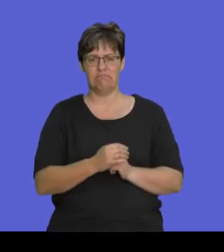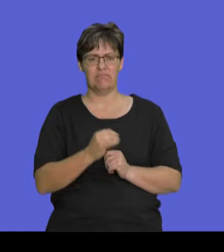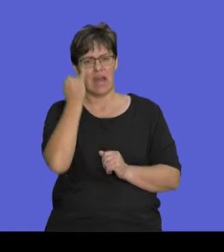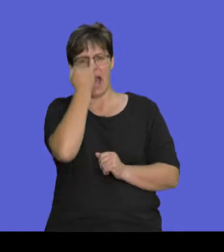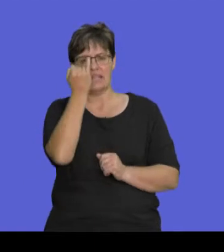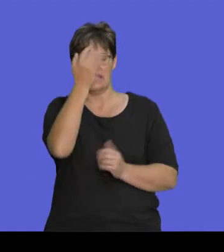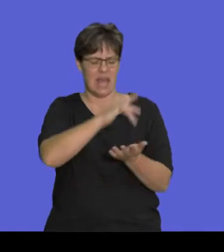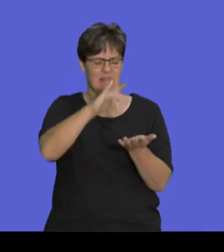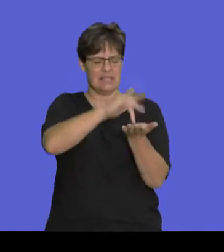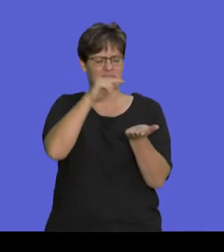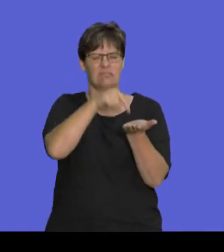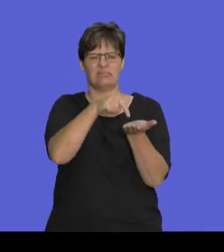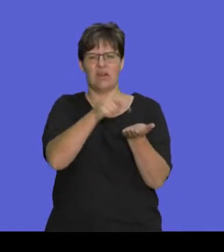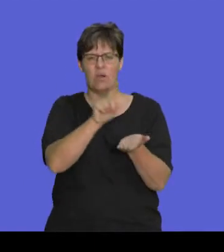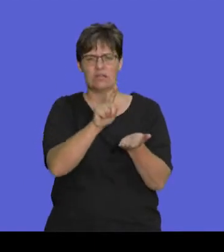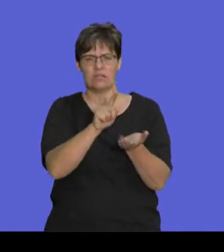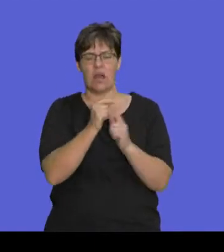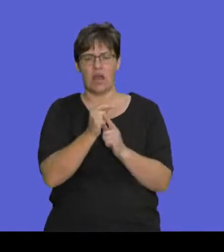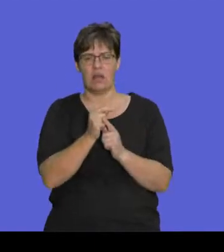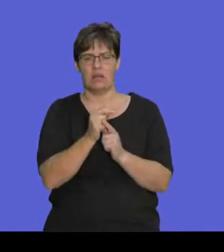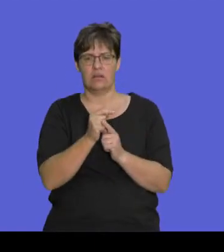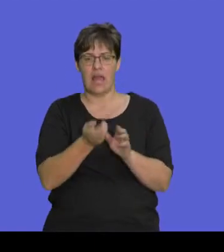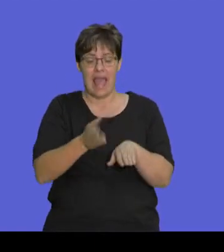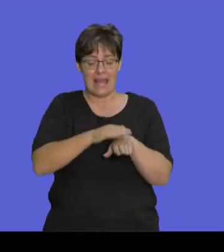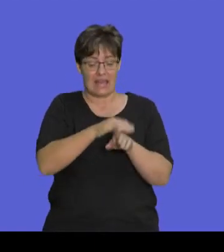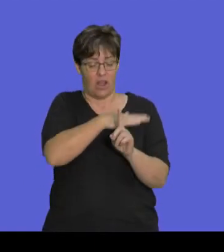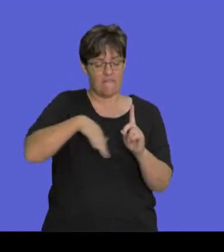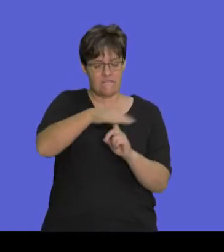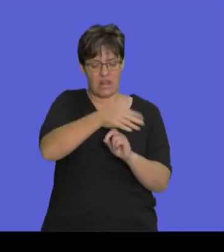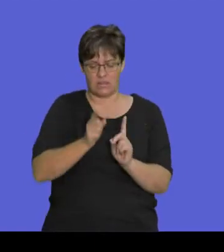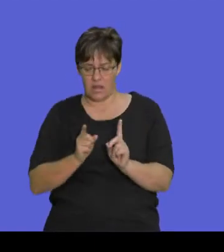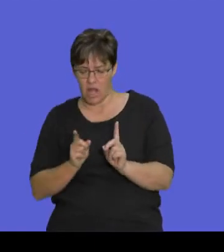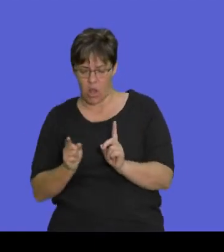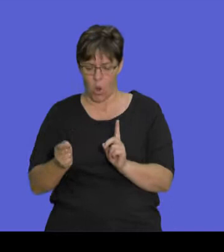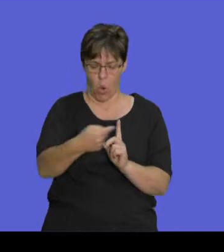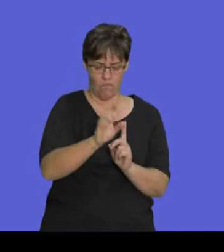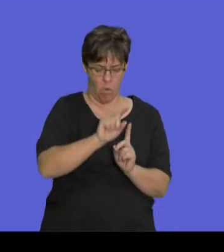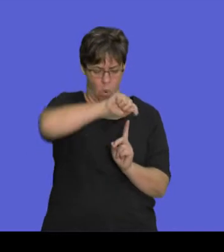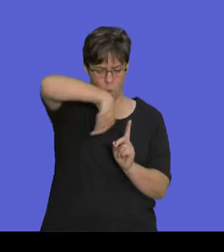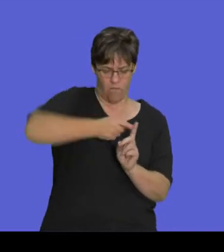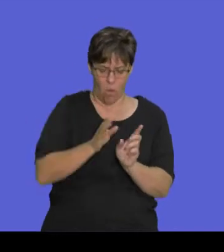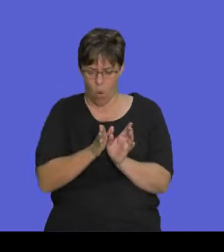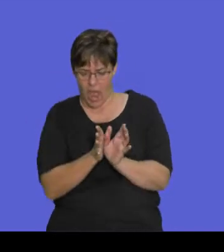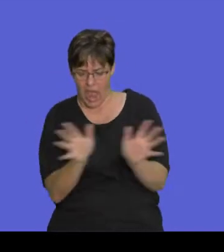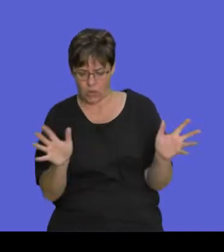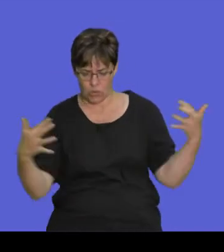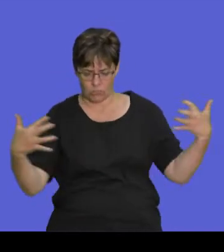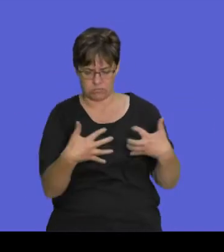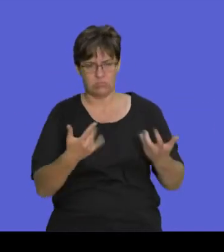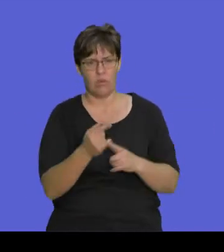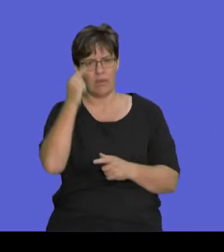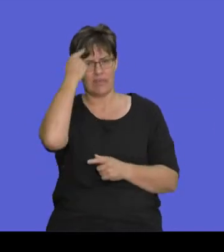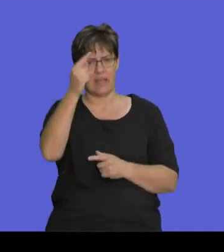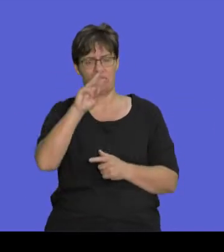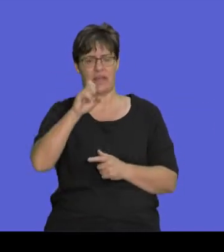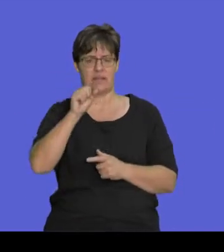around how can we determine the direction of an electric field. Now, the moment we say direction, we are immediately thinking about